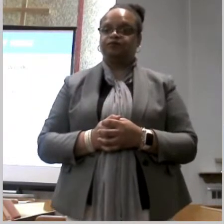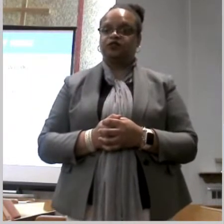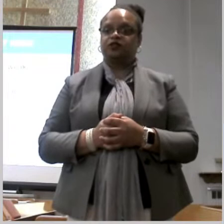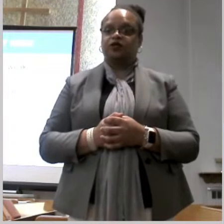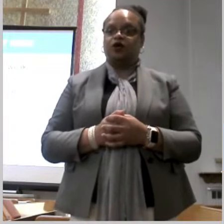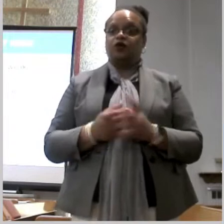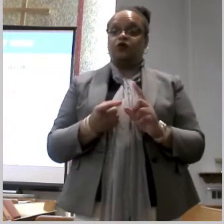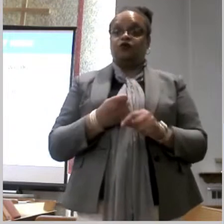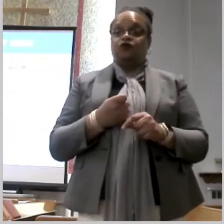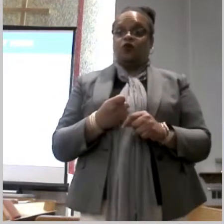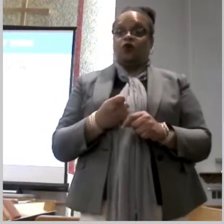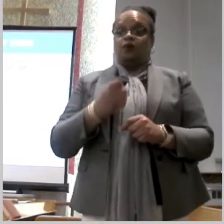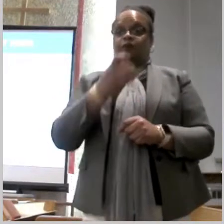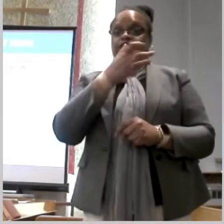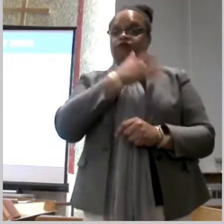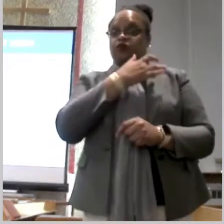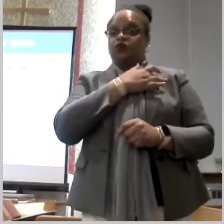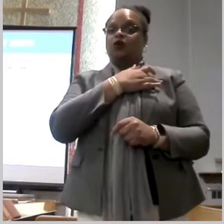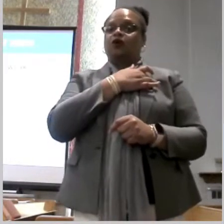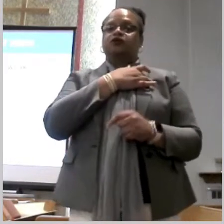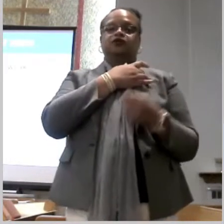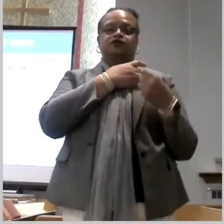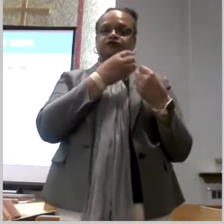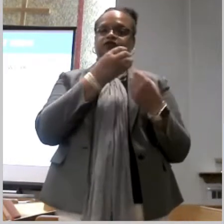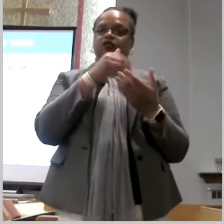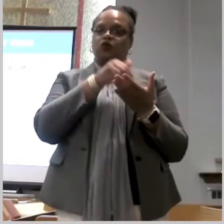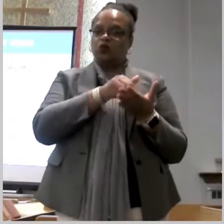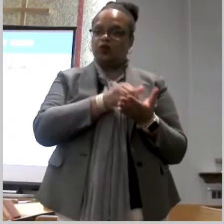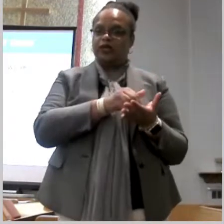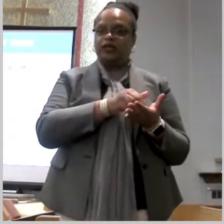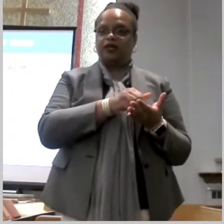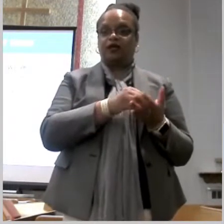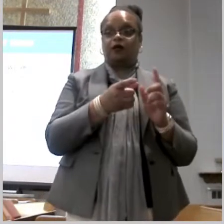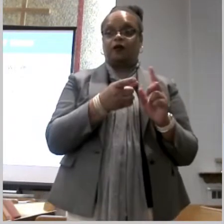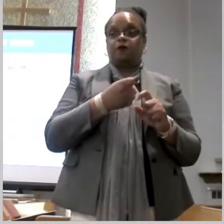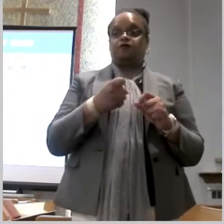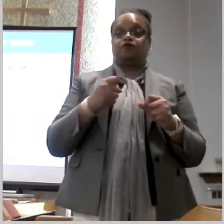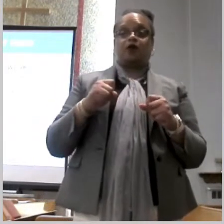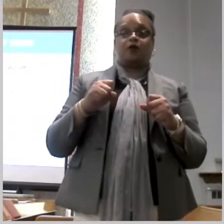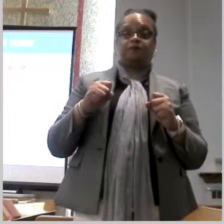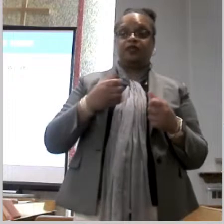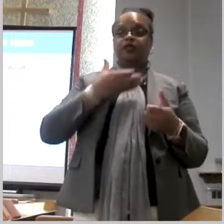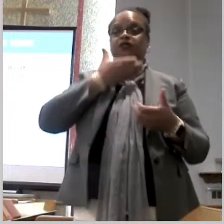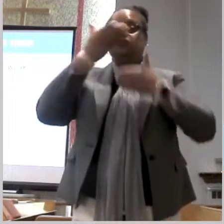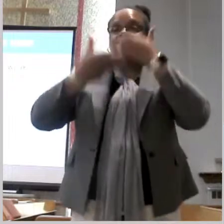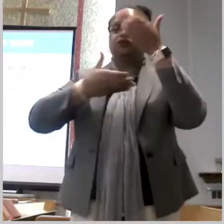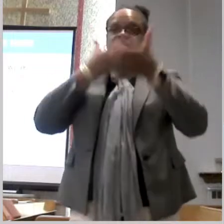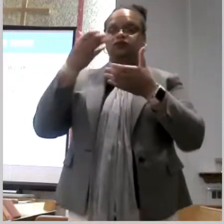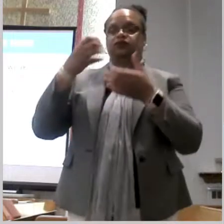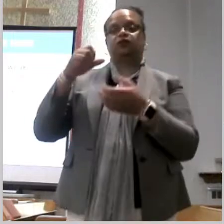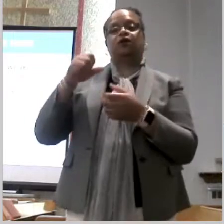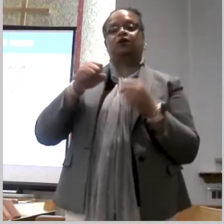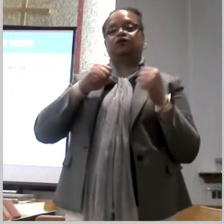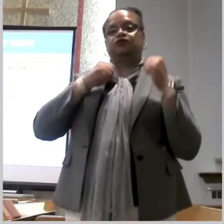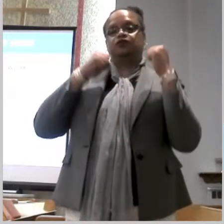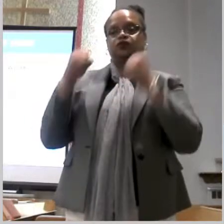magnified from the hearts of the weak, from the shouts of